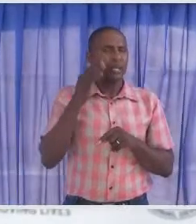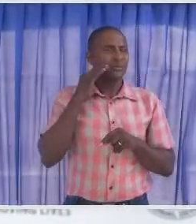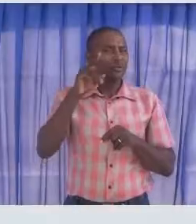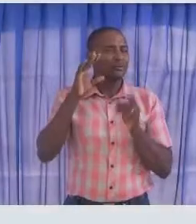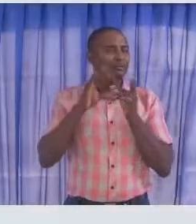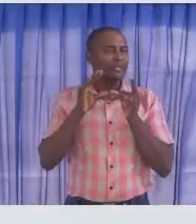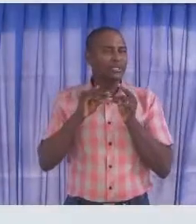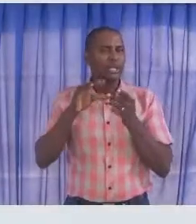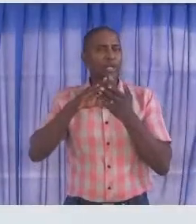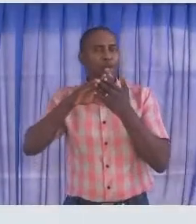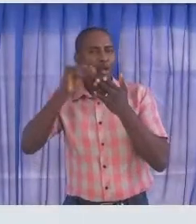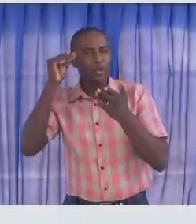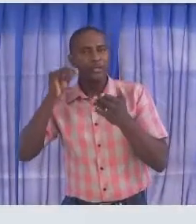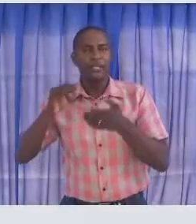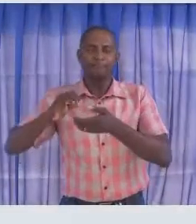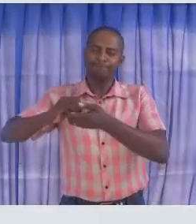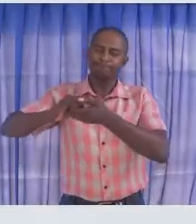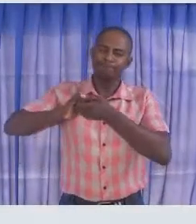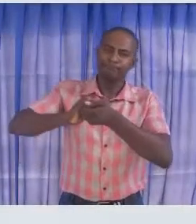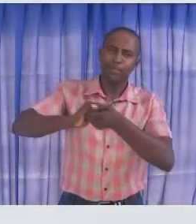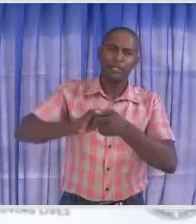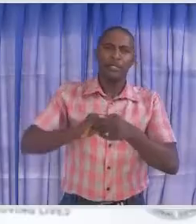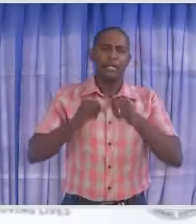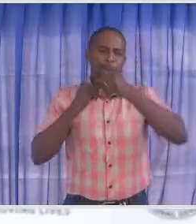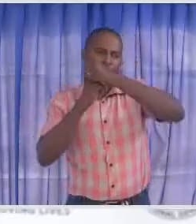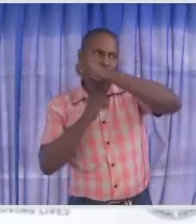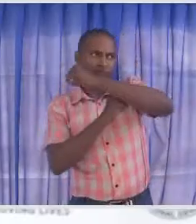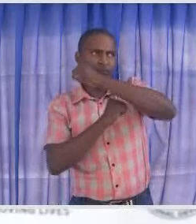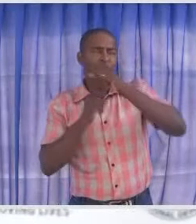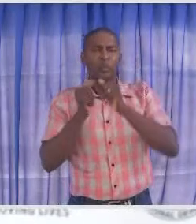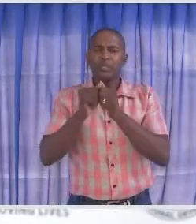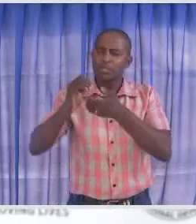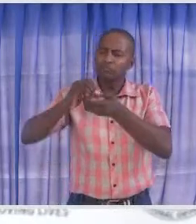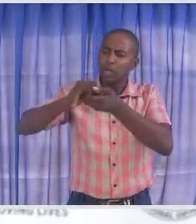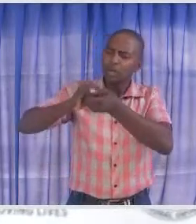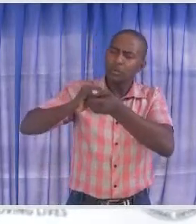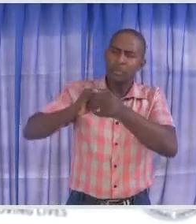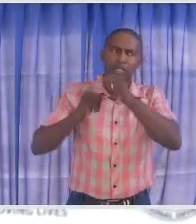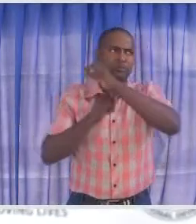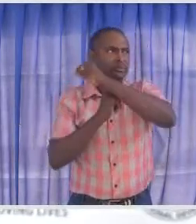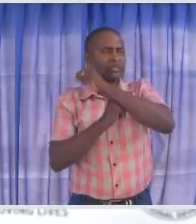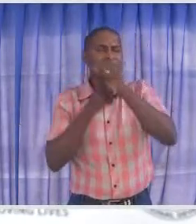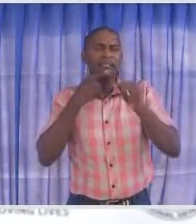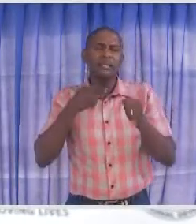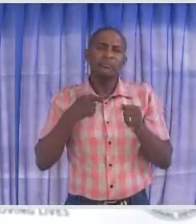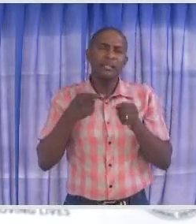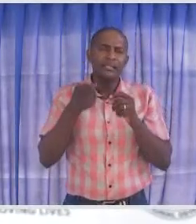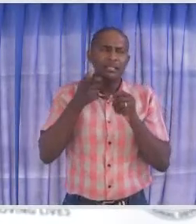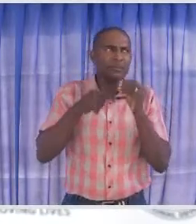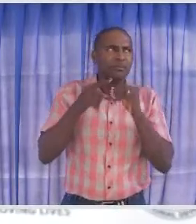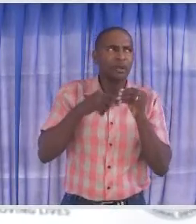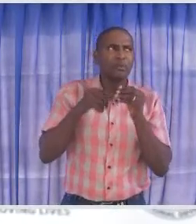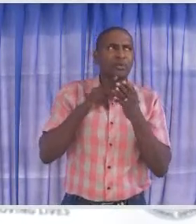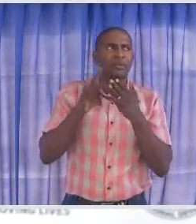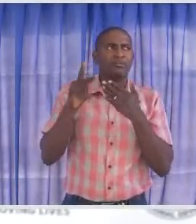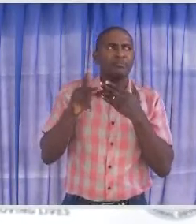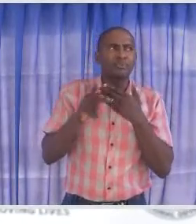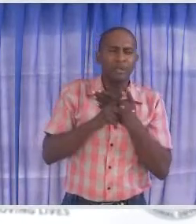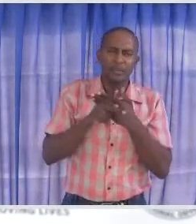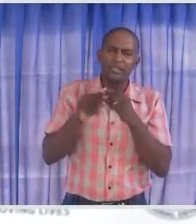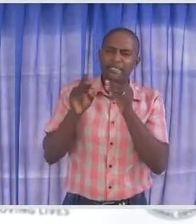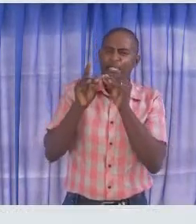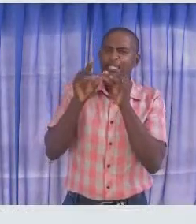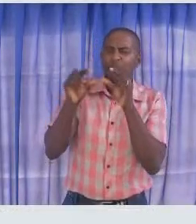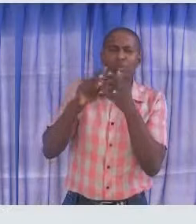them hand-holding and scaffolding. So with the hand-holding and the learning, tell us a little more about the actual program, the actual degree